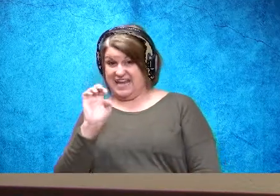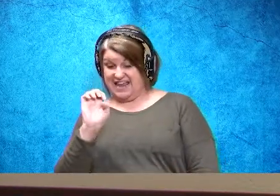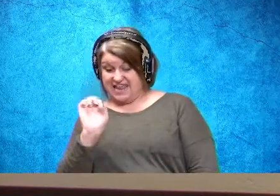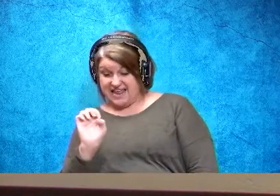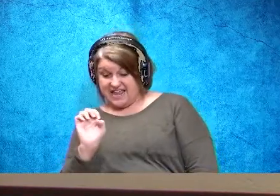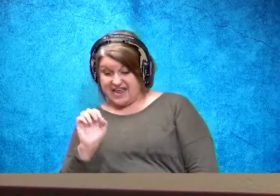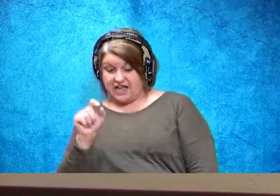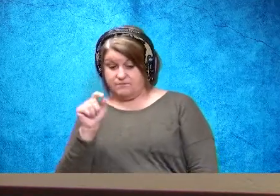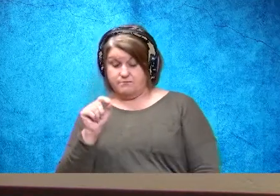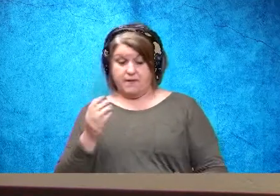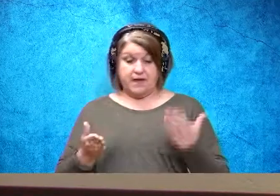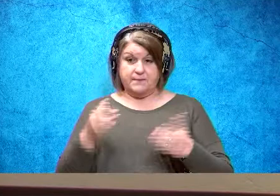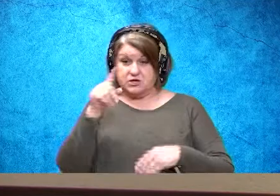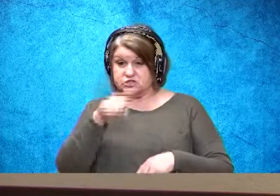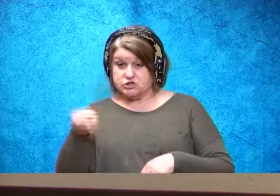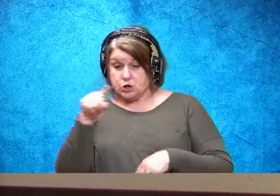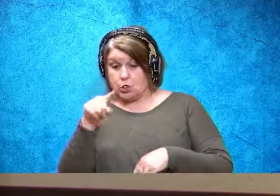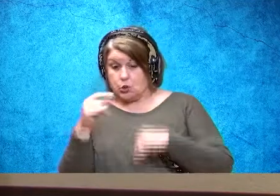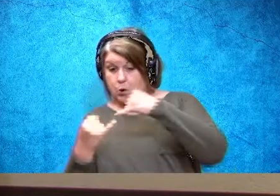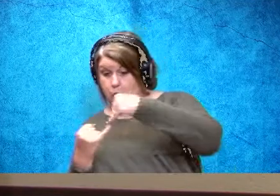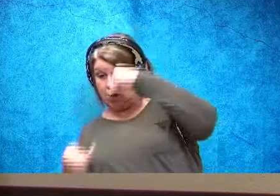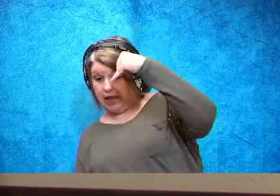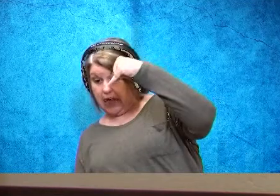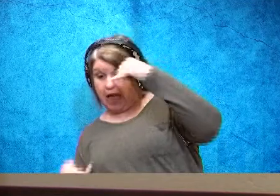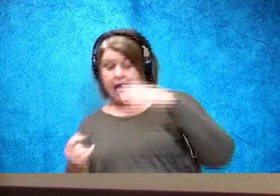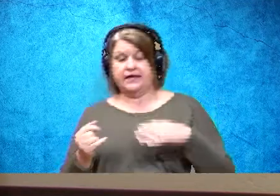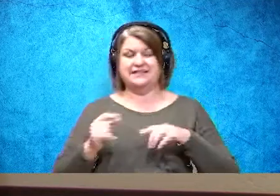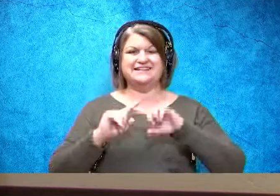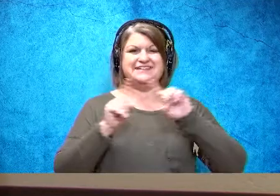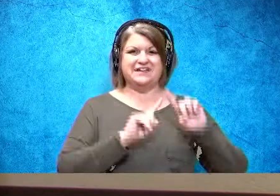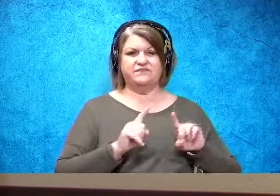a line, different parts for the robot's legs.